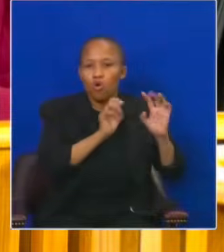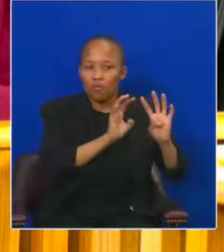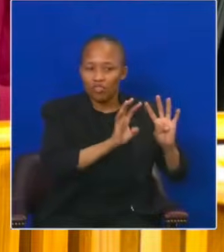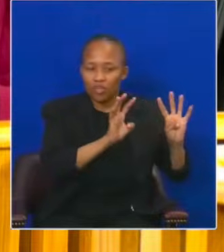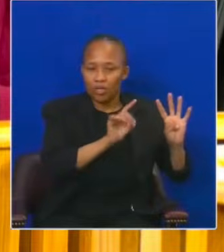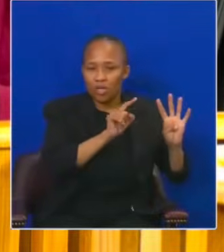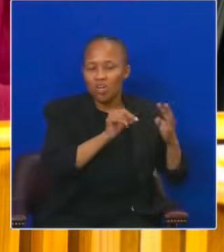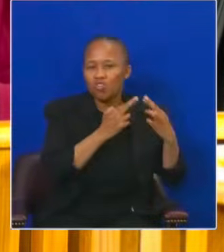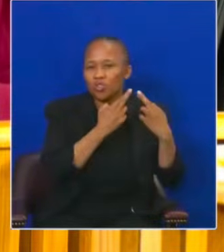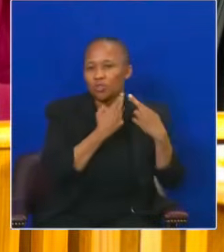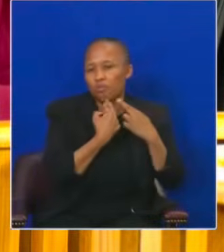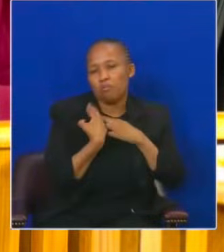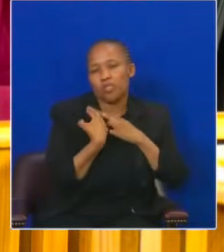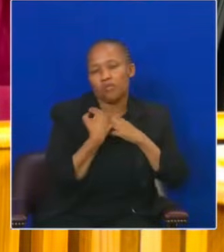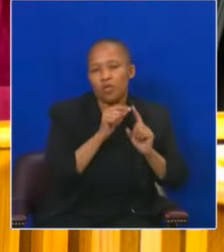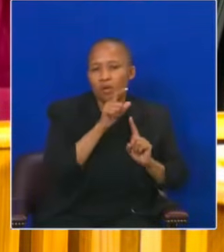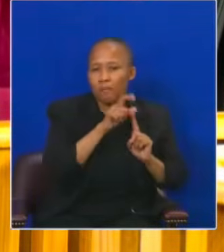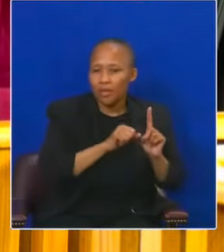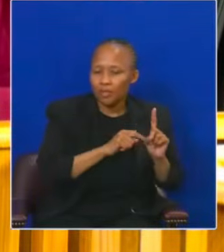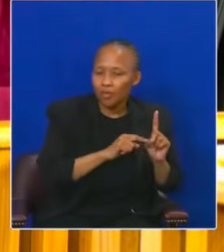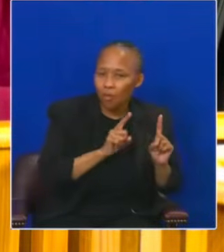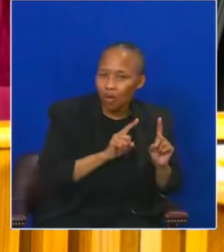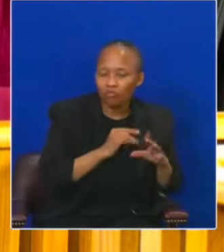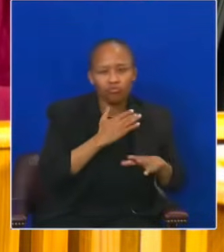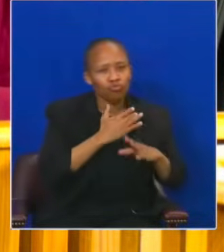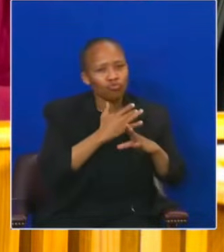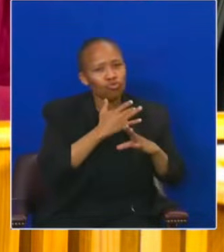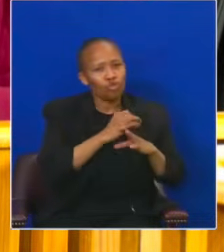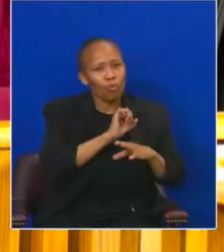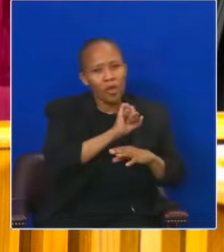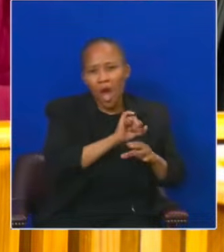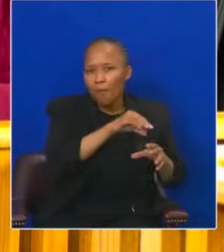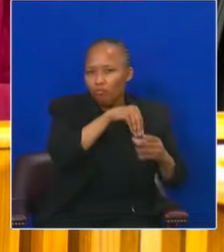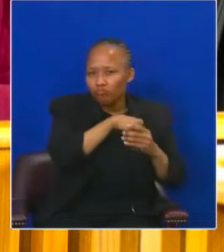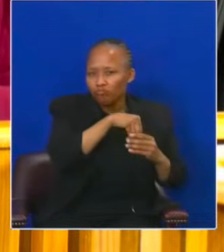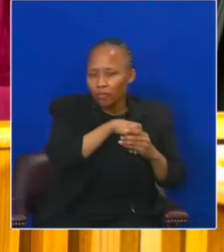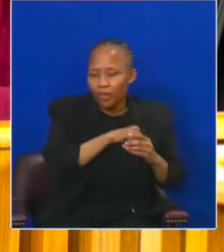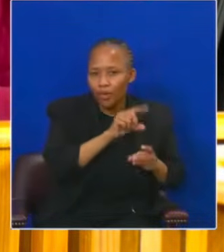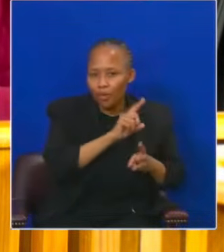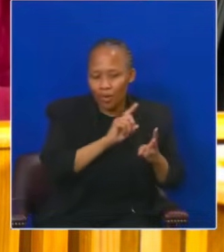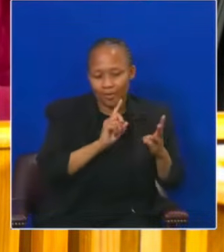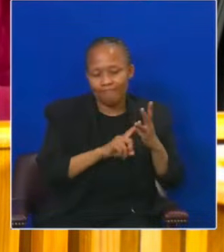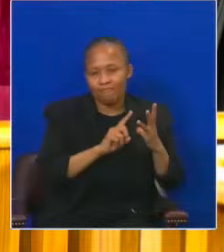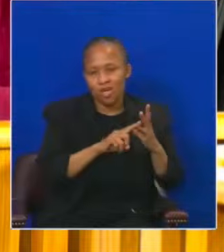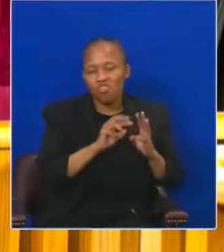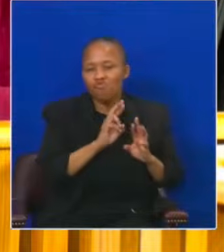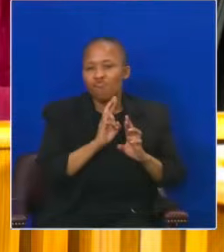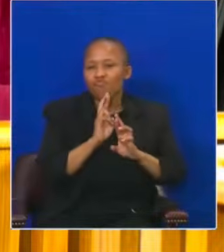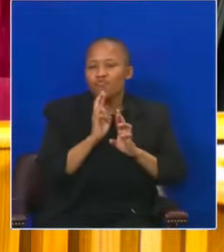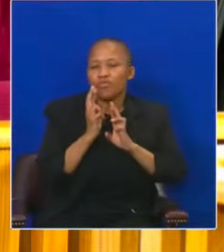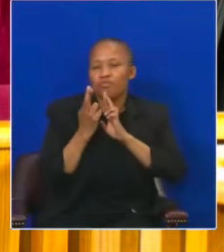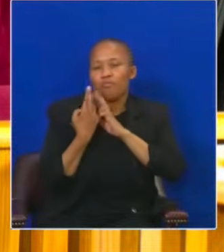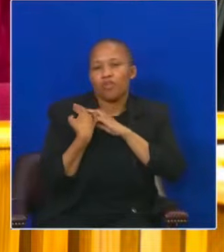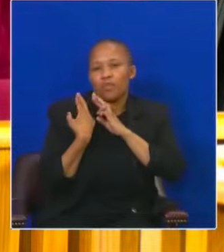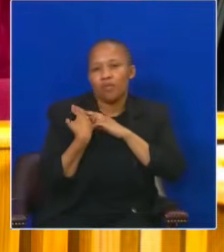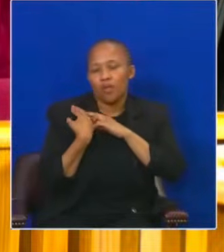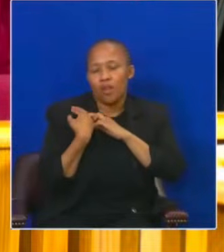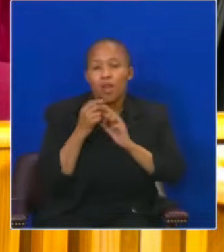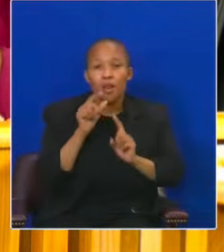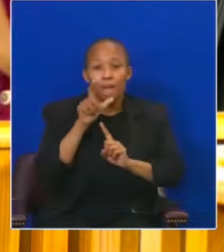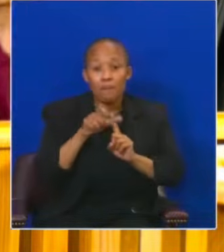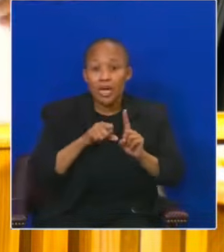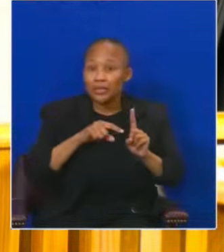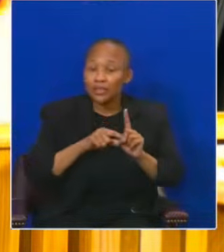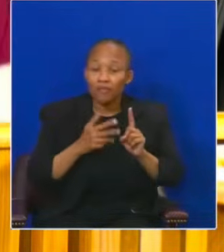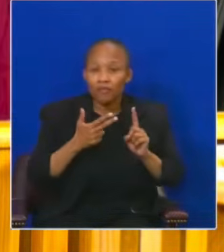duties entail, and then identify who the responsible person is for the firearms at CAT VIP